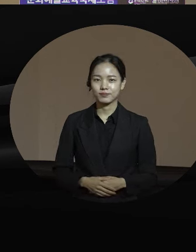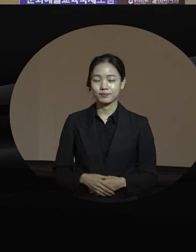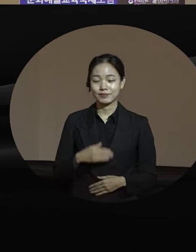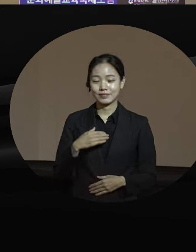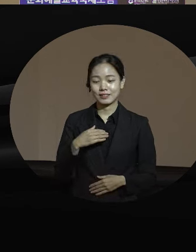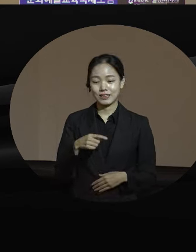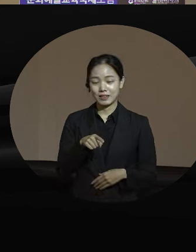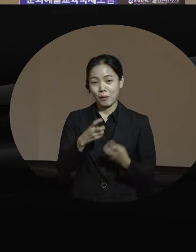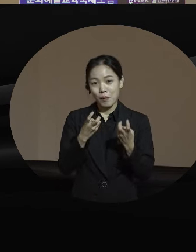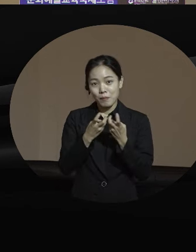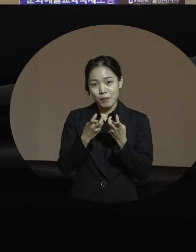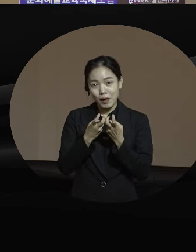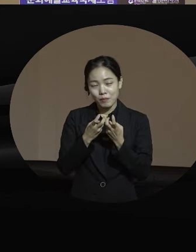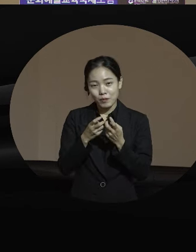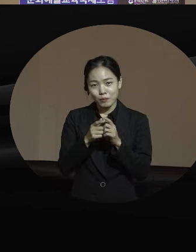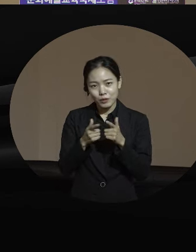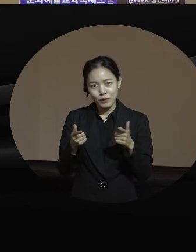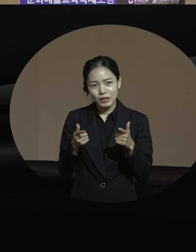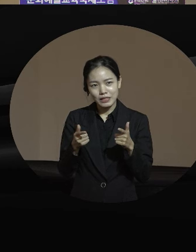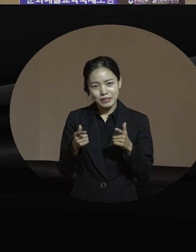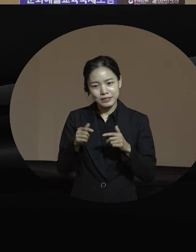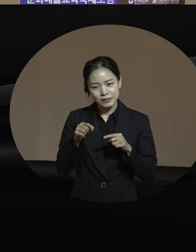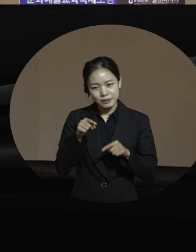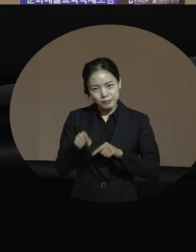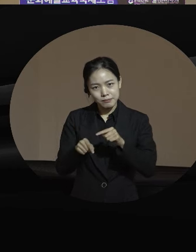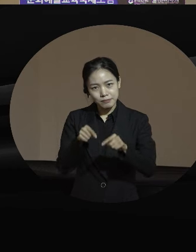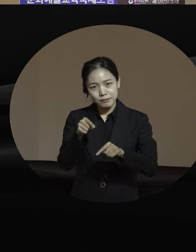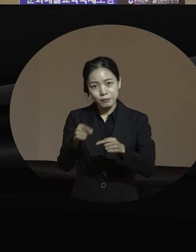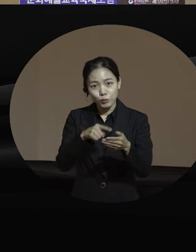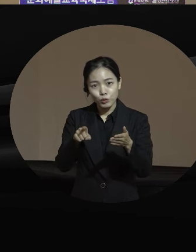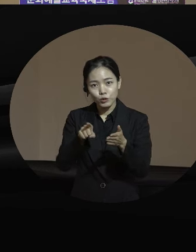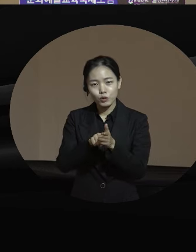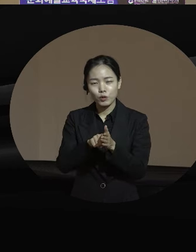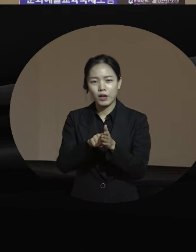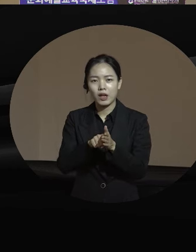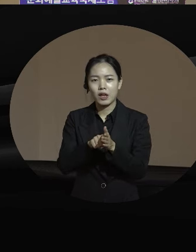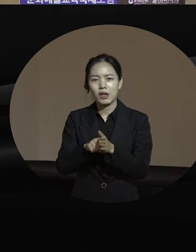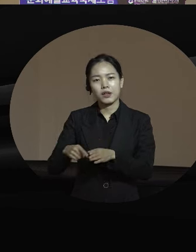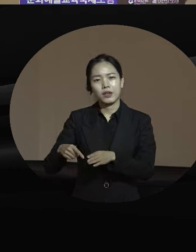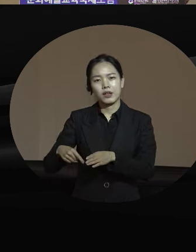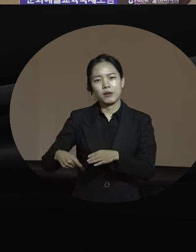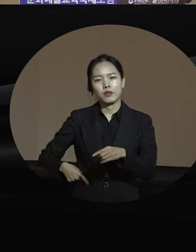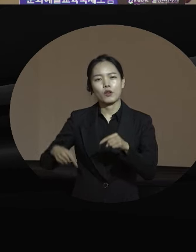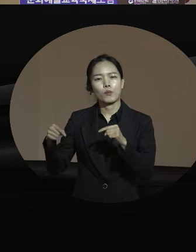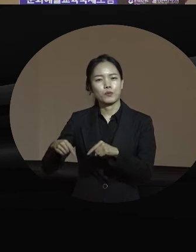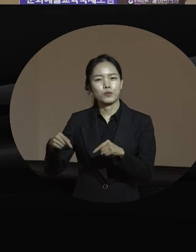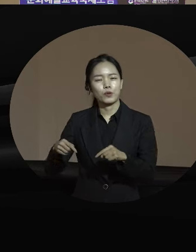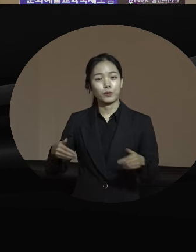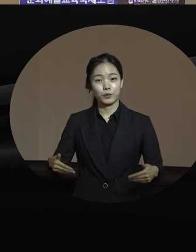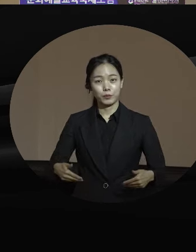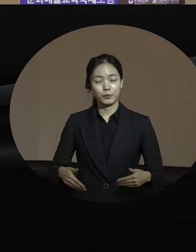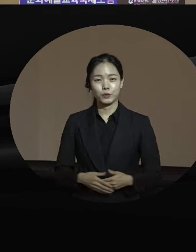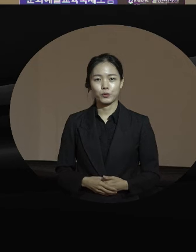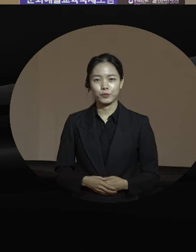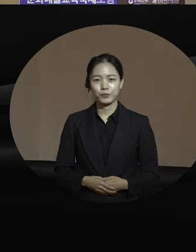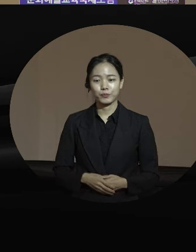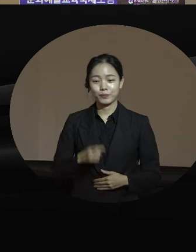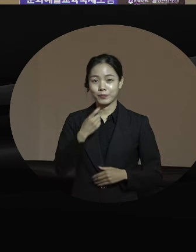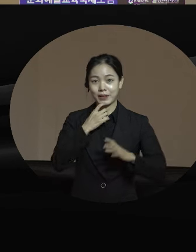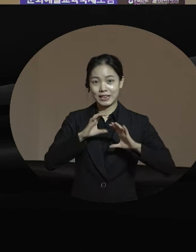new UNESCO framework, requires cooperation. An excellent cooperation model in